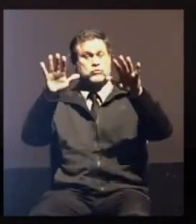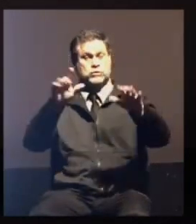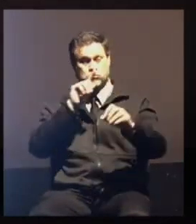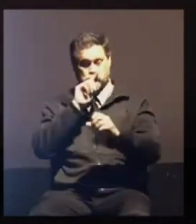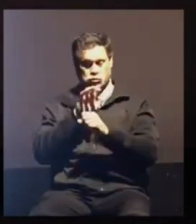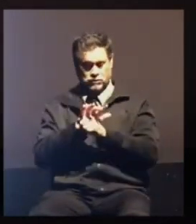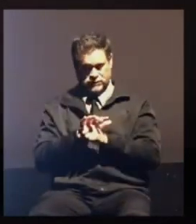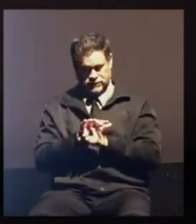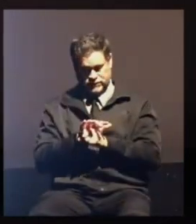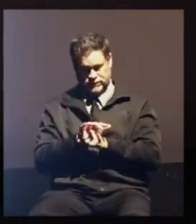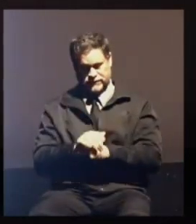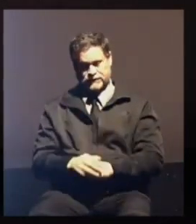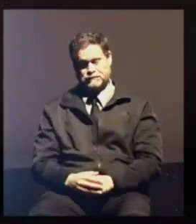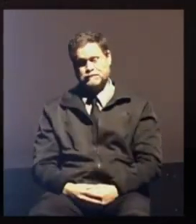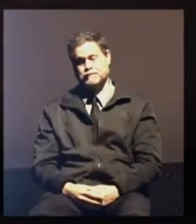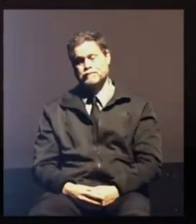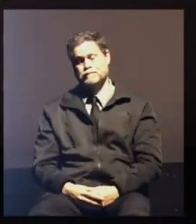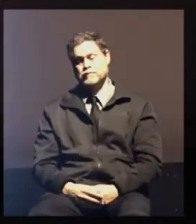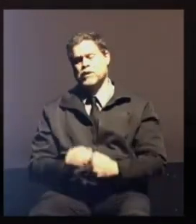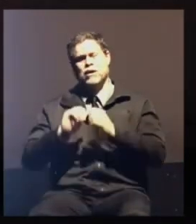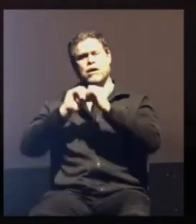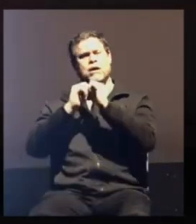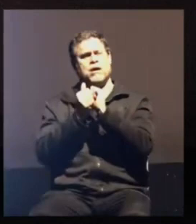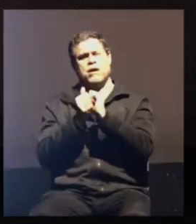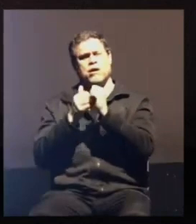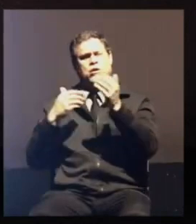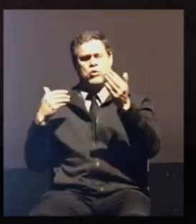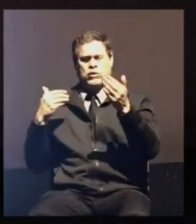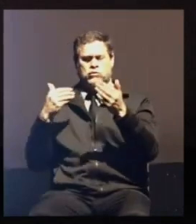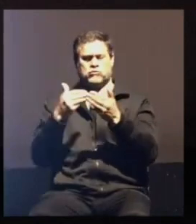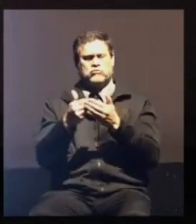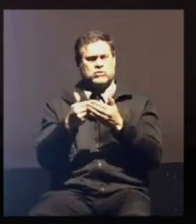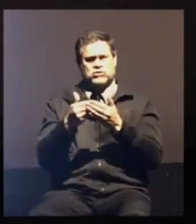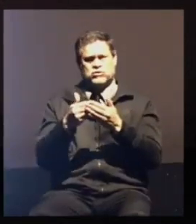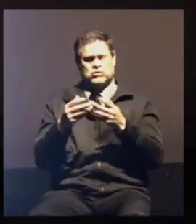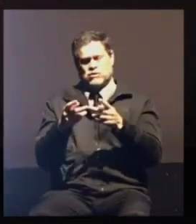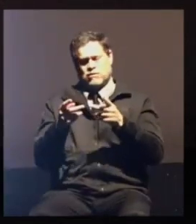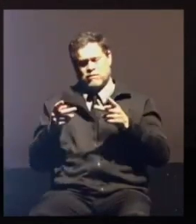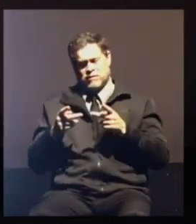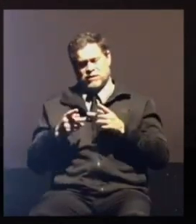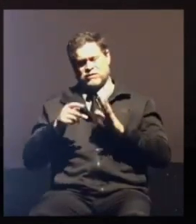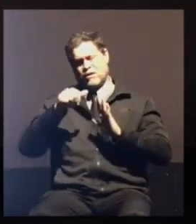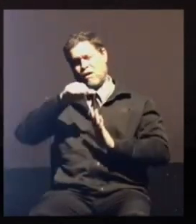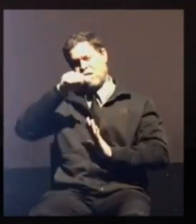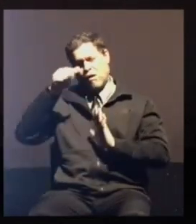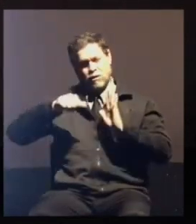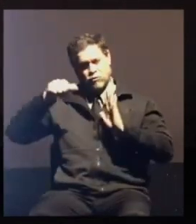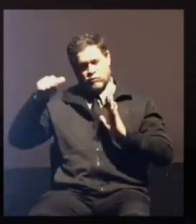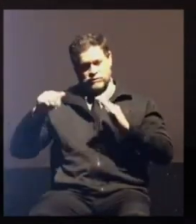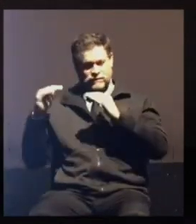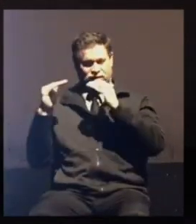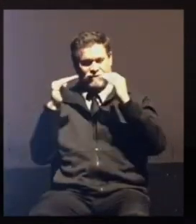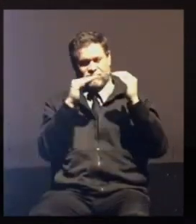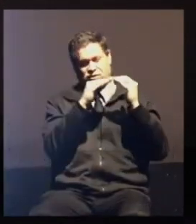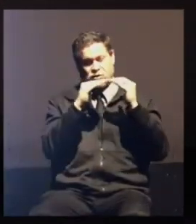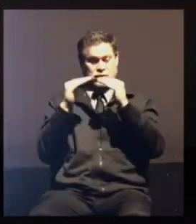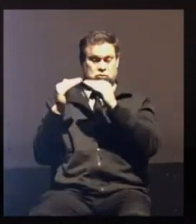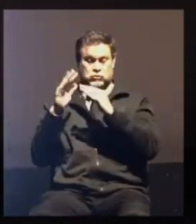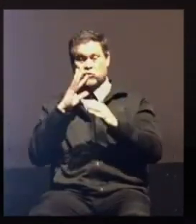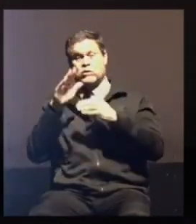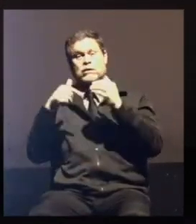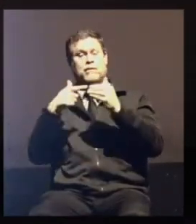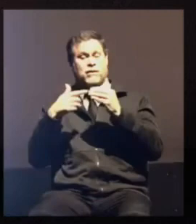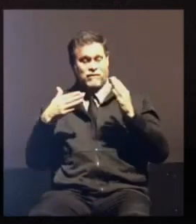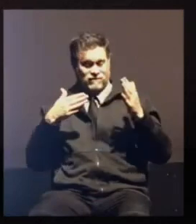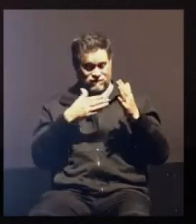promise. So how do we reach a place of algorithmic fairness? We talked a lot about algorithmic bias, but